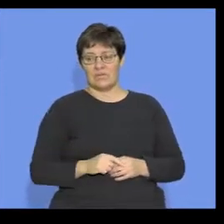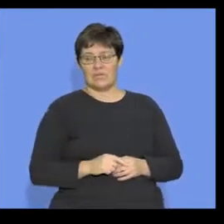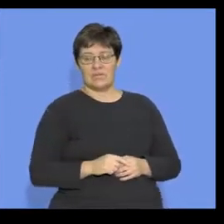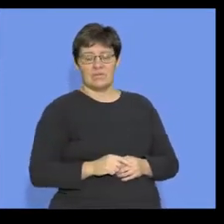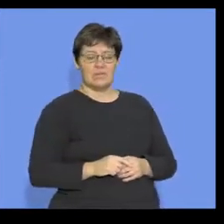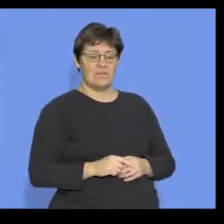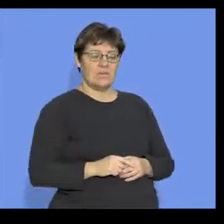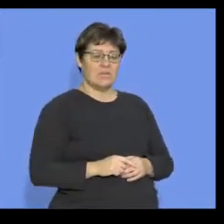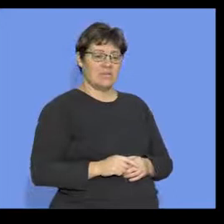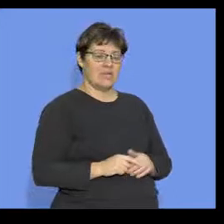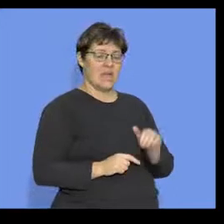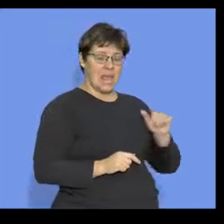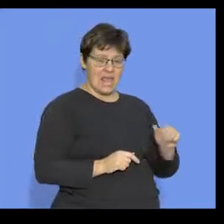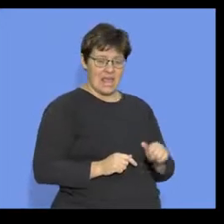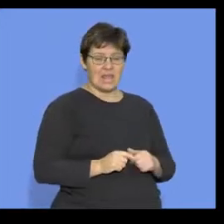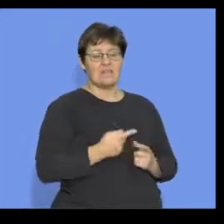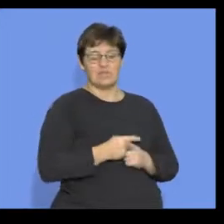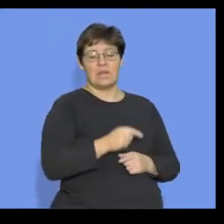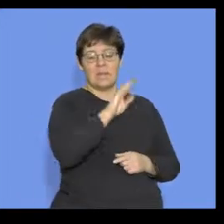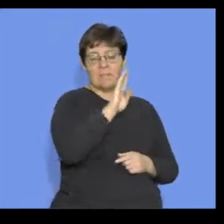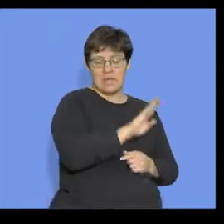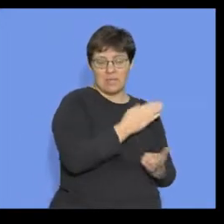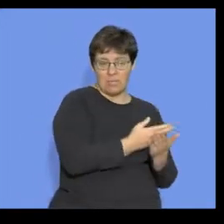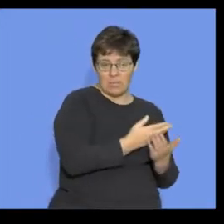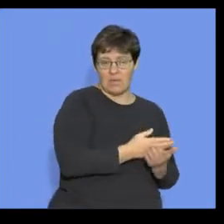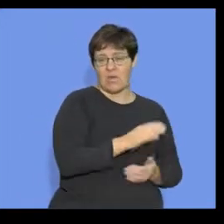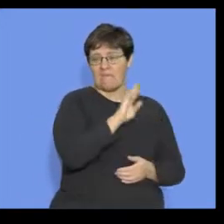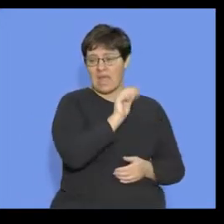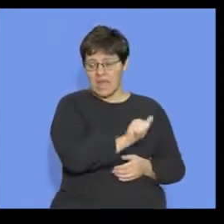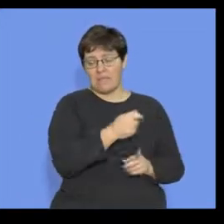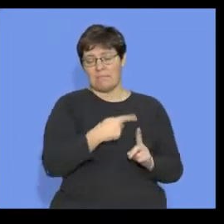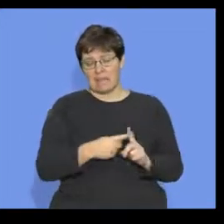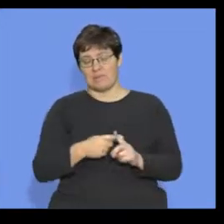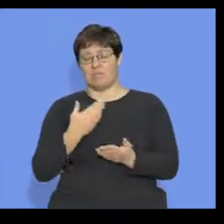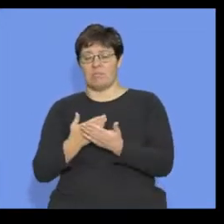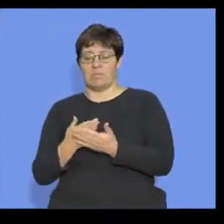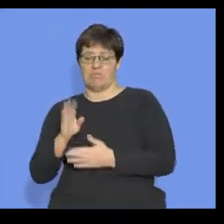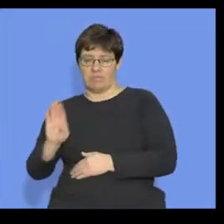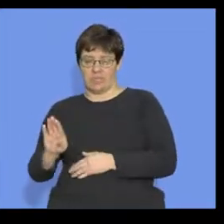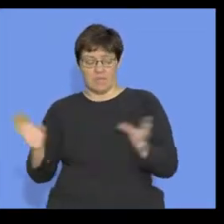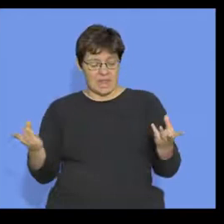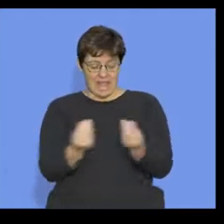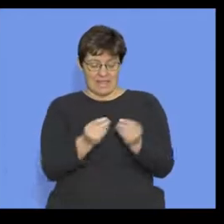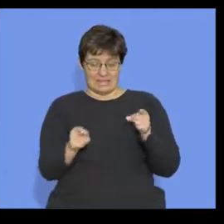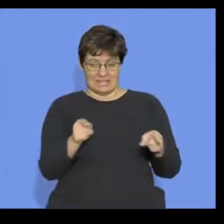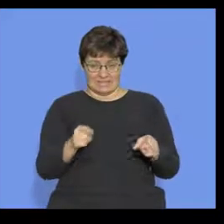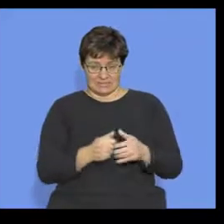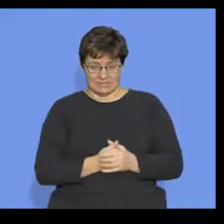A or B is probability of A plus the probability of B. Great.